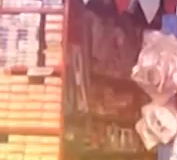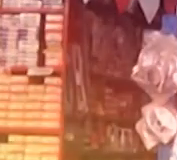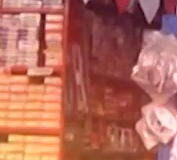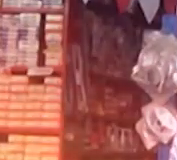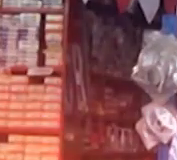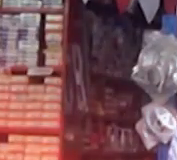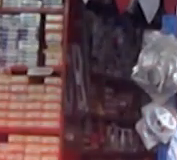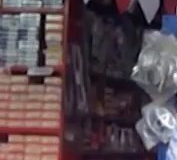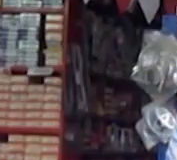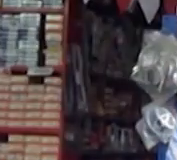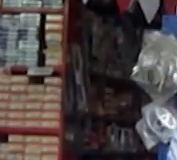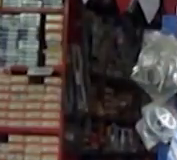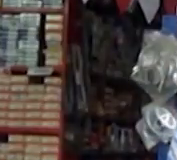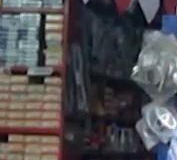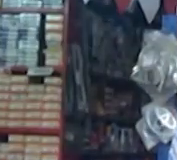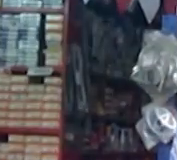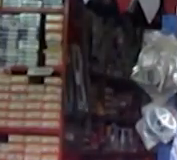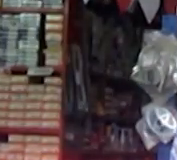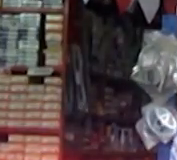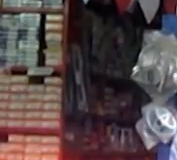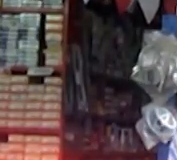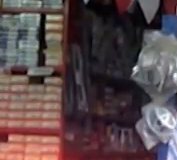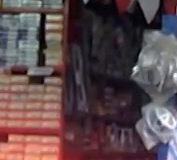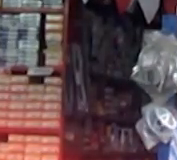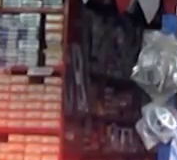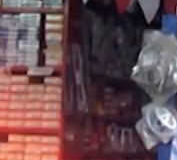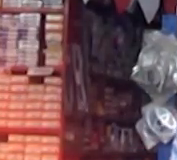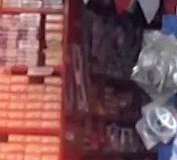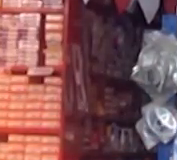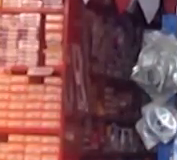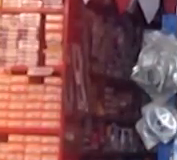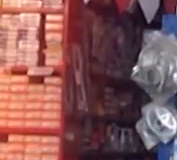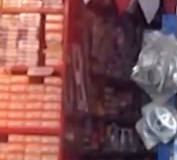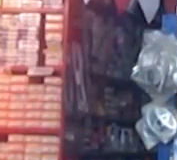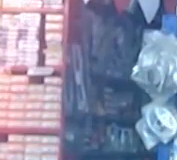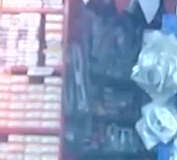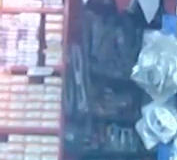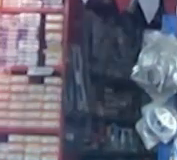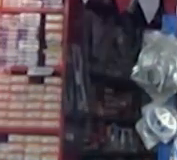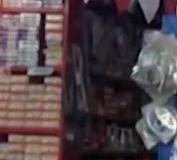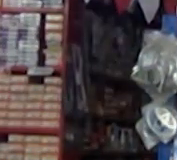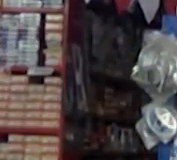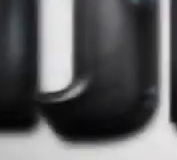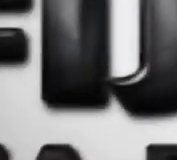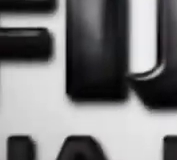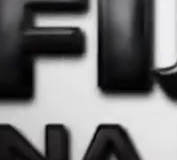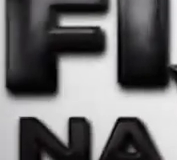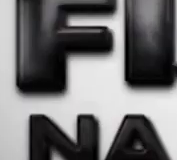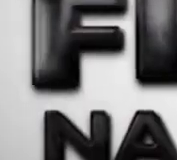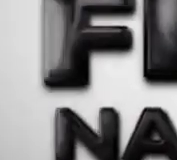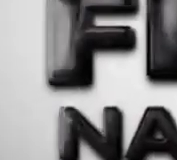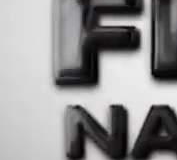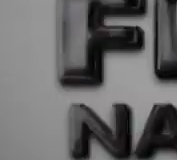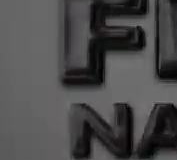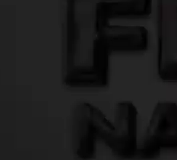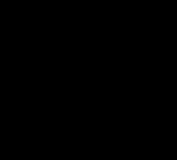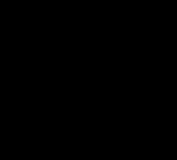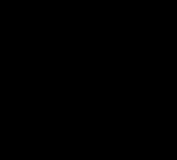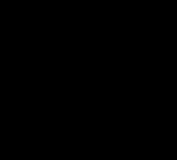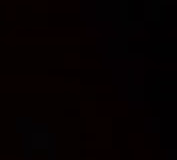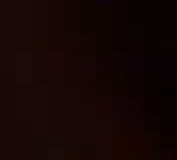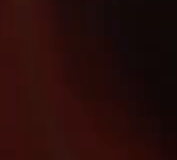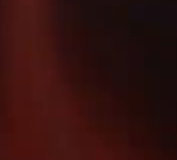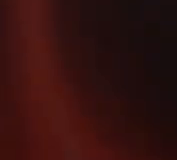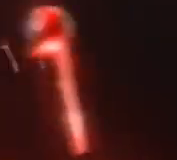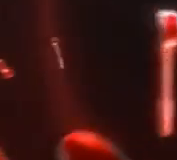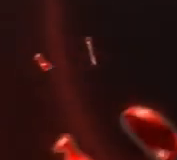Pula nadang bawa prosan ngarse, ngor kraki, do televizyon na barong na Radio Fiji 1, nandomo ibiti. Radio Fiji 1, nandomo